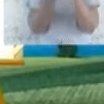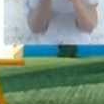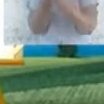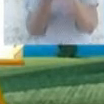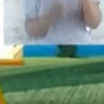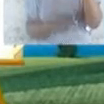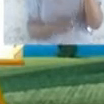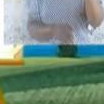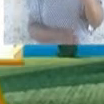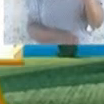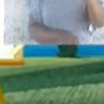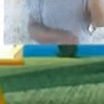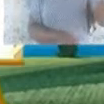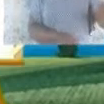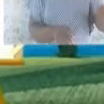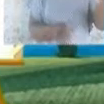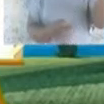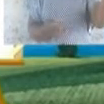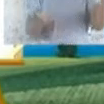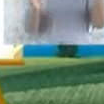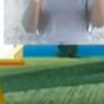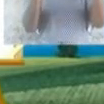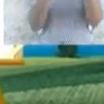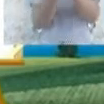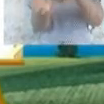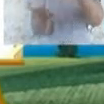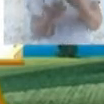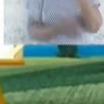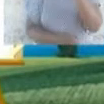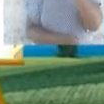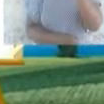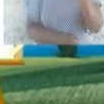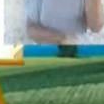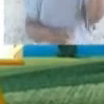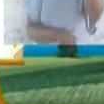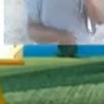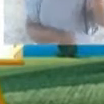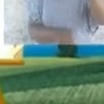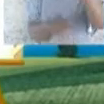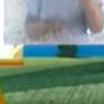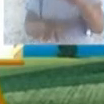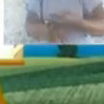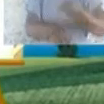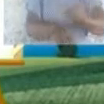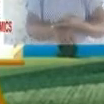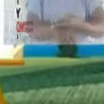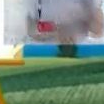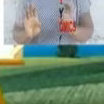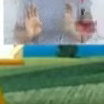Thursdays Biology, Fridays Geography, Saturdays Civic Education and Economics, and Sunday